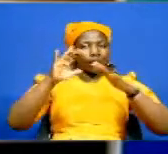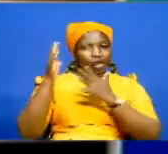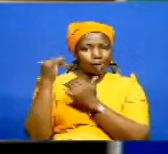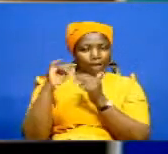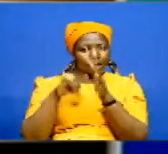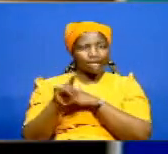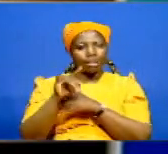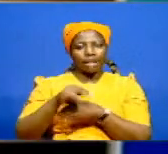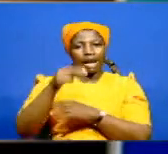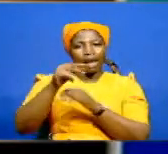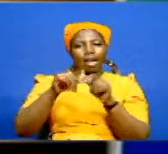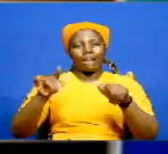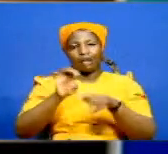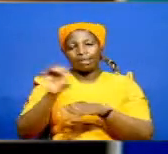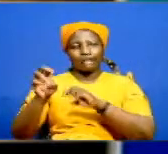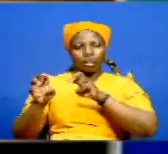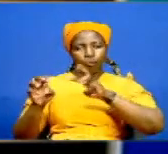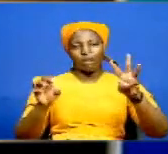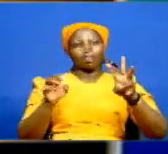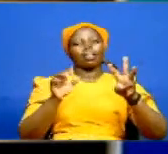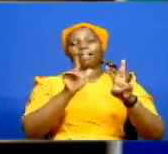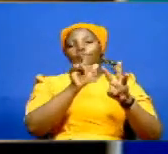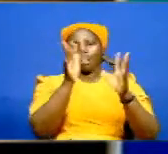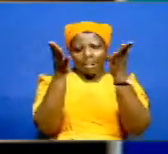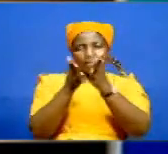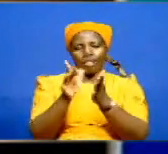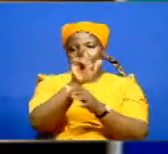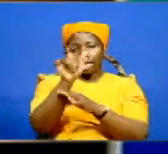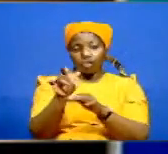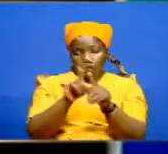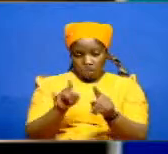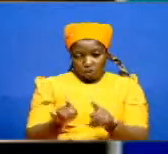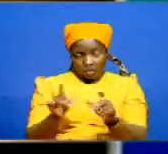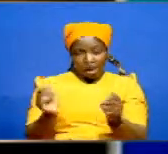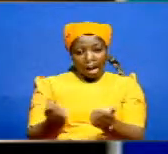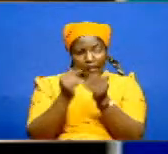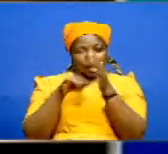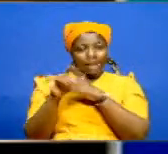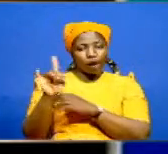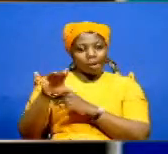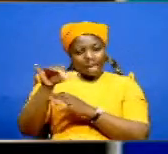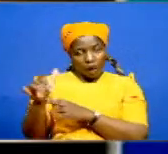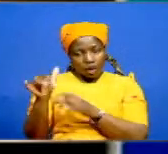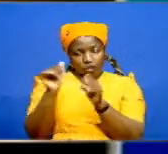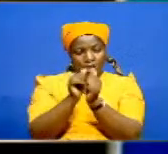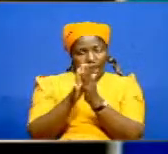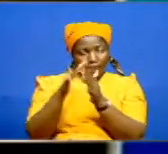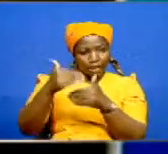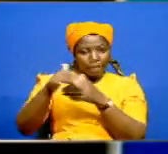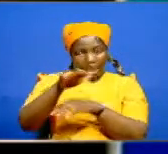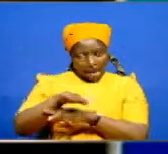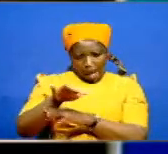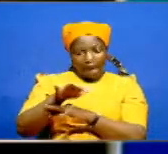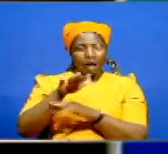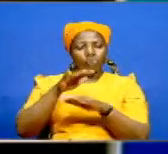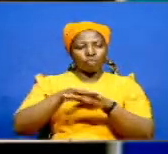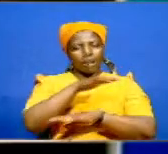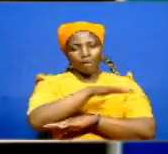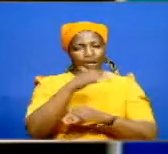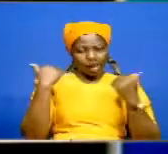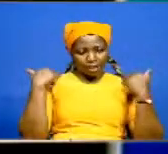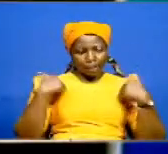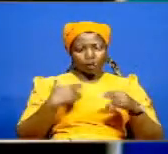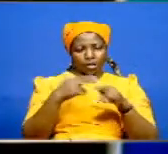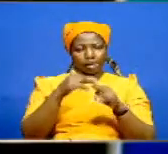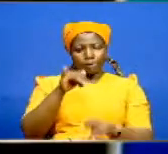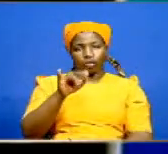Rift Valley region. And the same will be experienced in the capital city, Nairobi, and its environs. A very good evening to you. My name is Yusuf Farah.